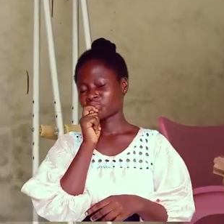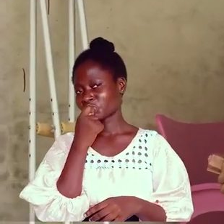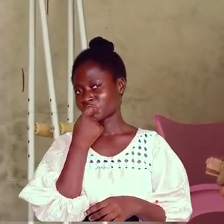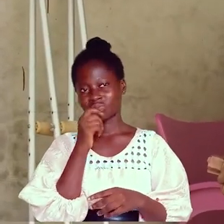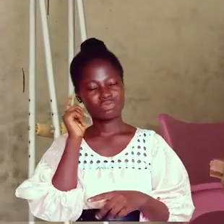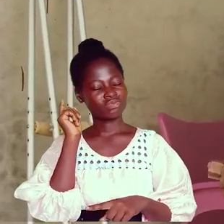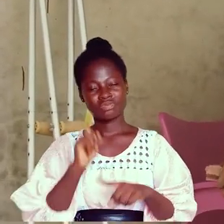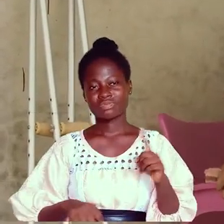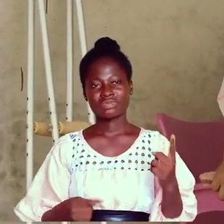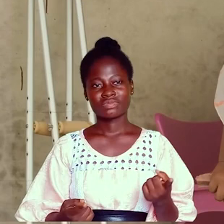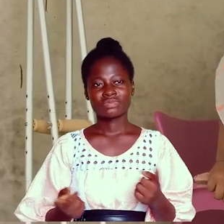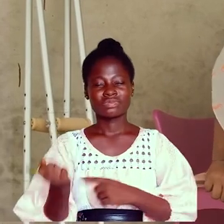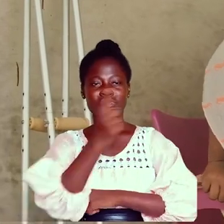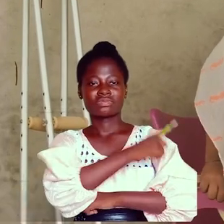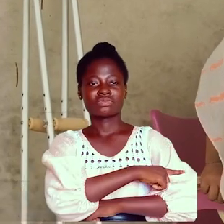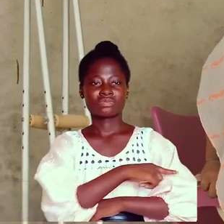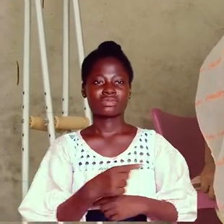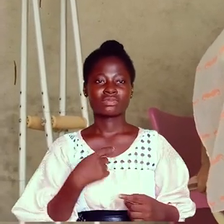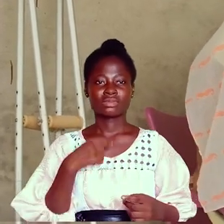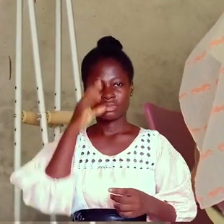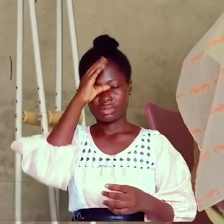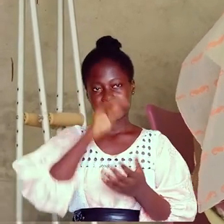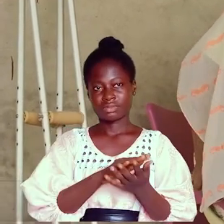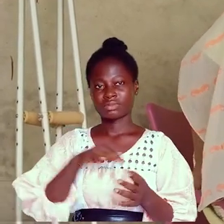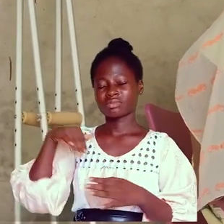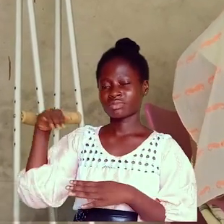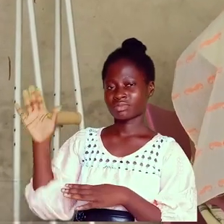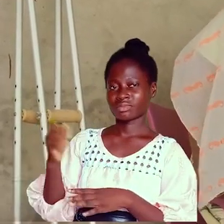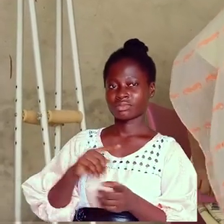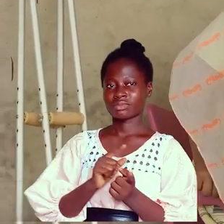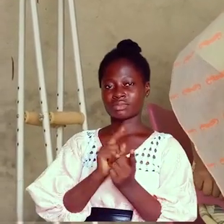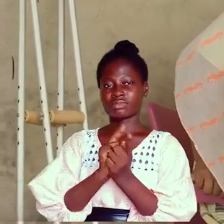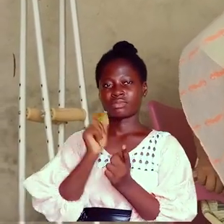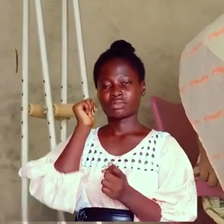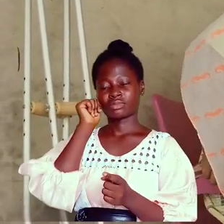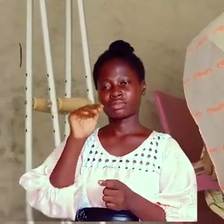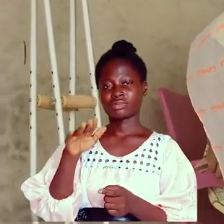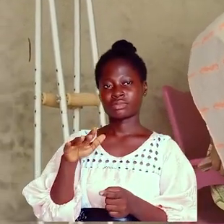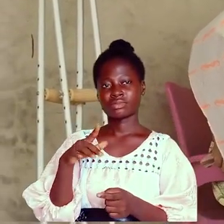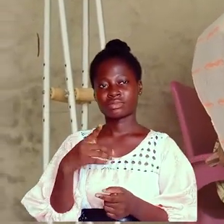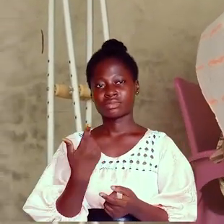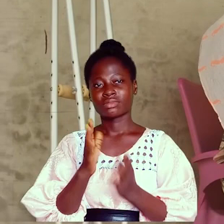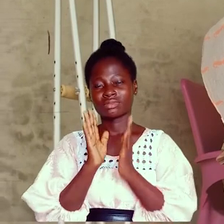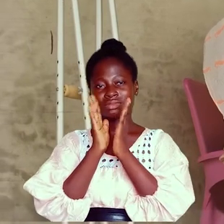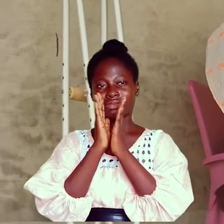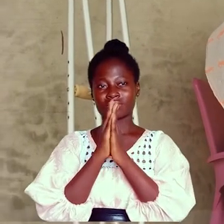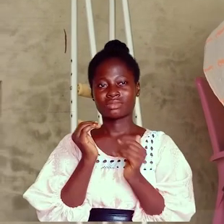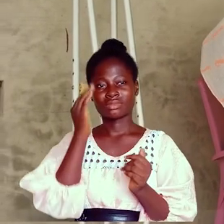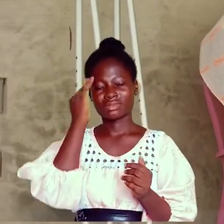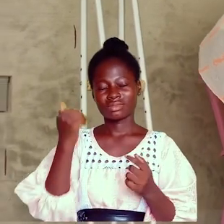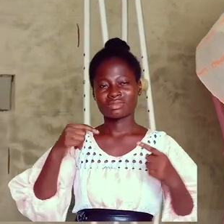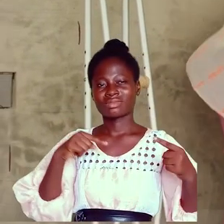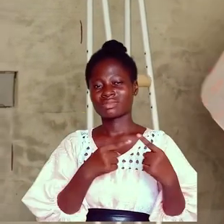I couldn't bear it anymore. And so one day, when he went out, I went to the lady in the room. I